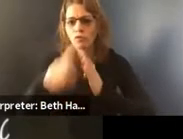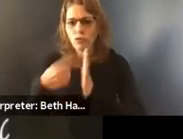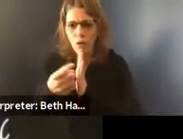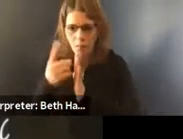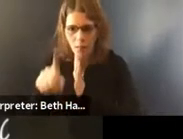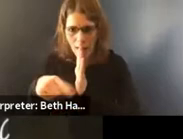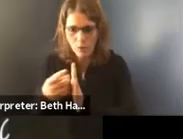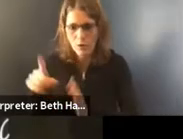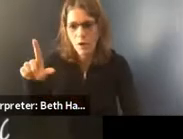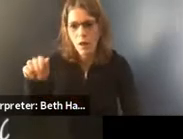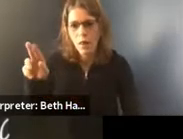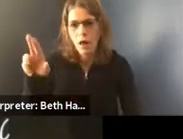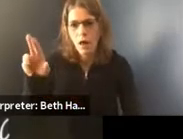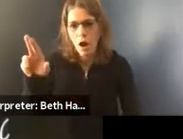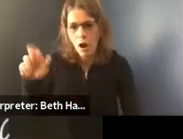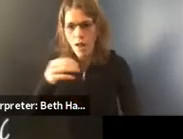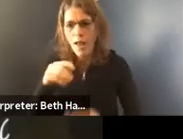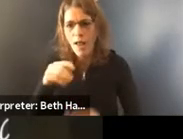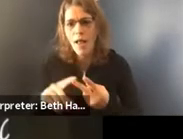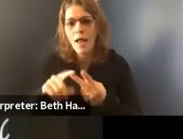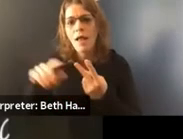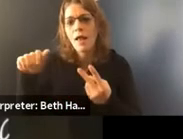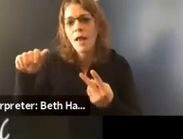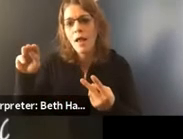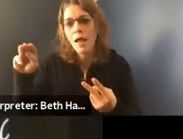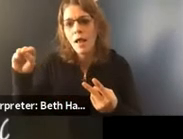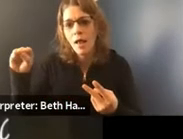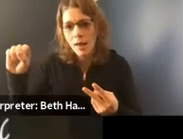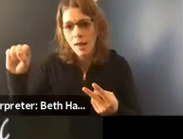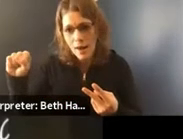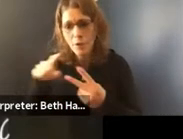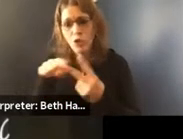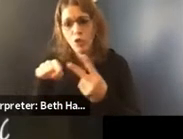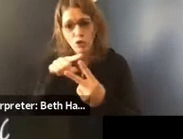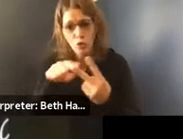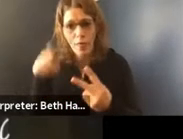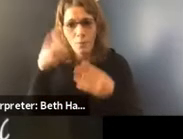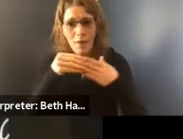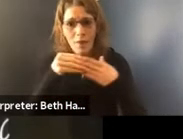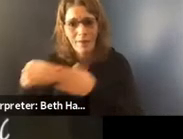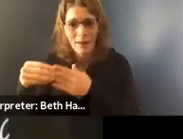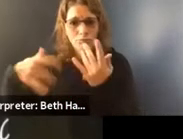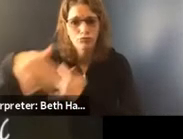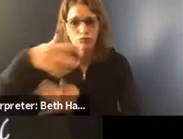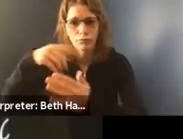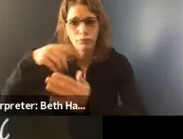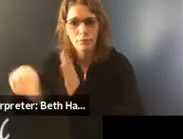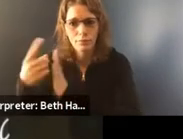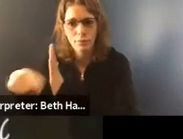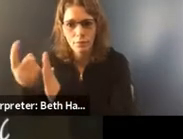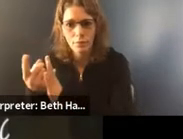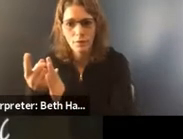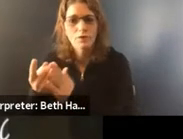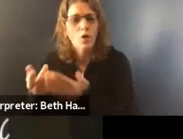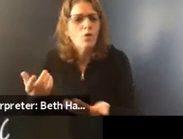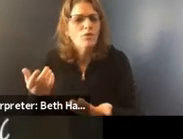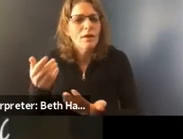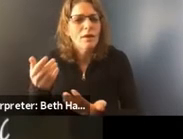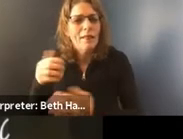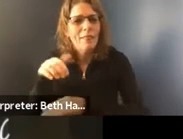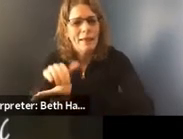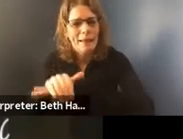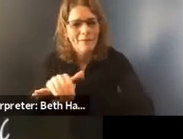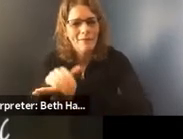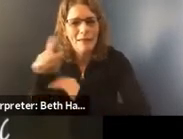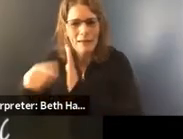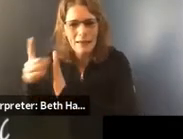by Amos, two of our wonderful faculty. And those will be fun times to, be a little bit more relaxed and get to know